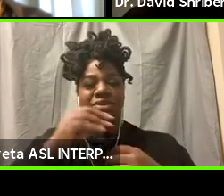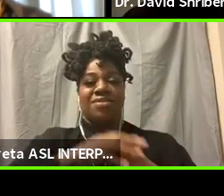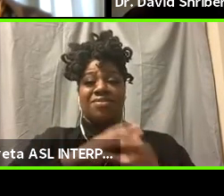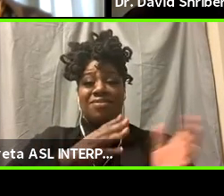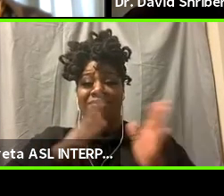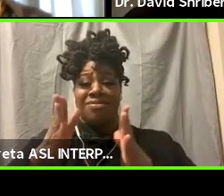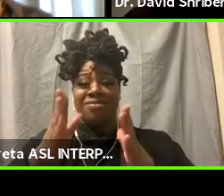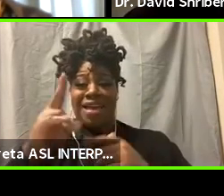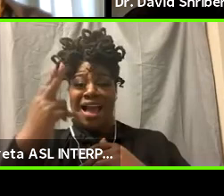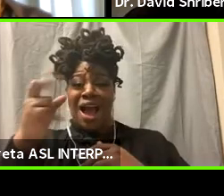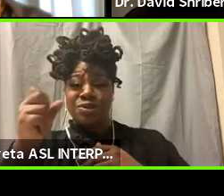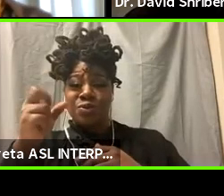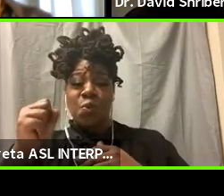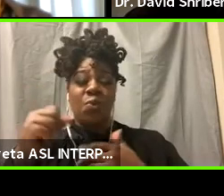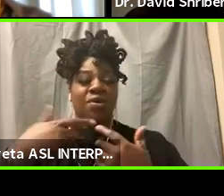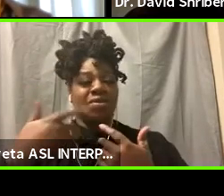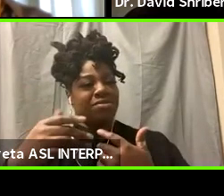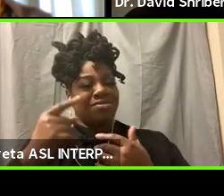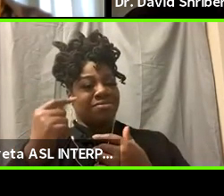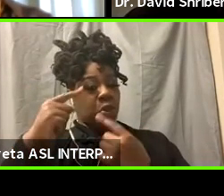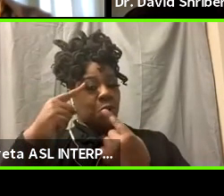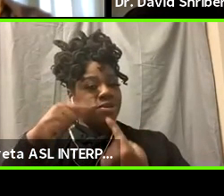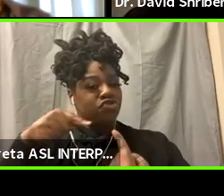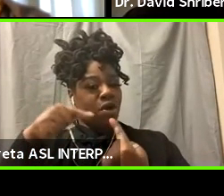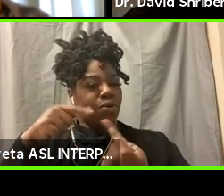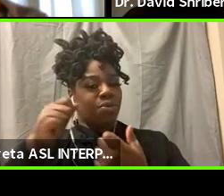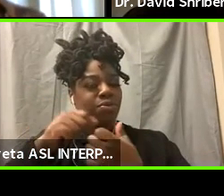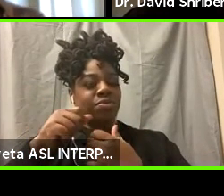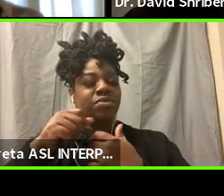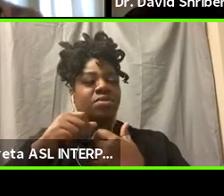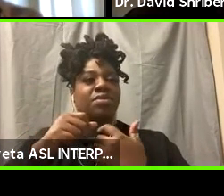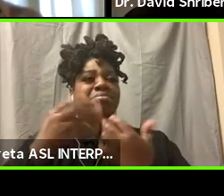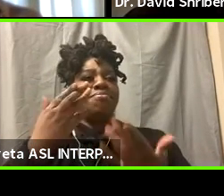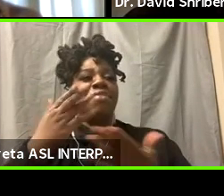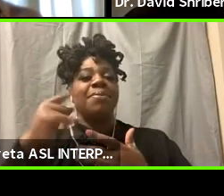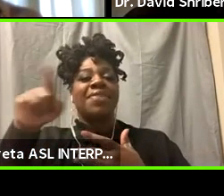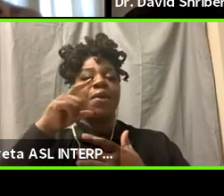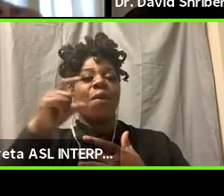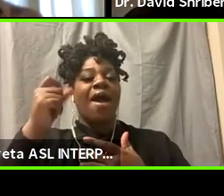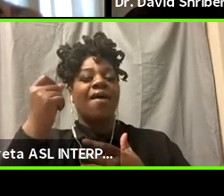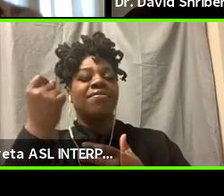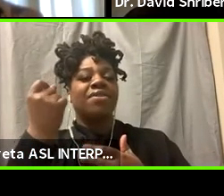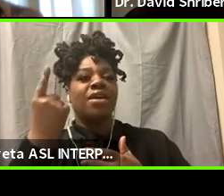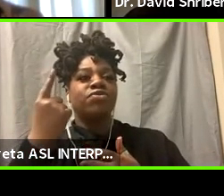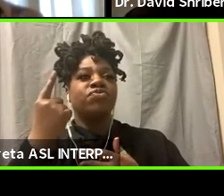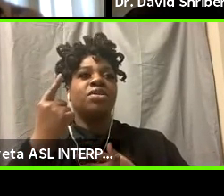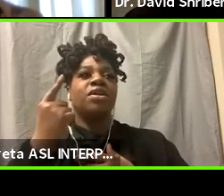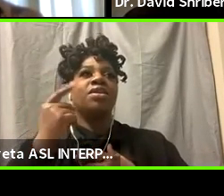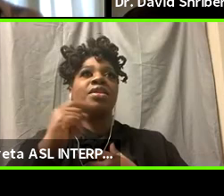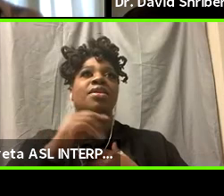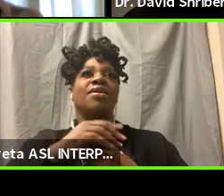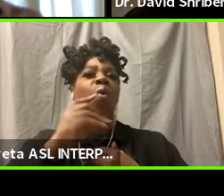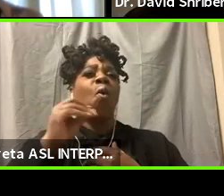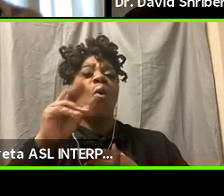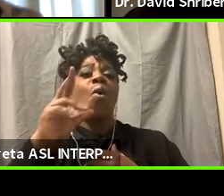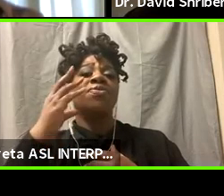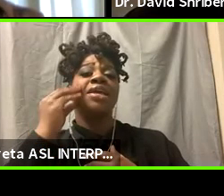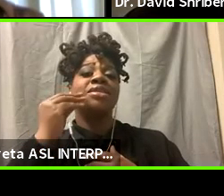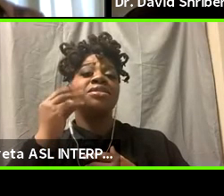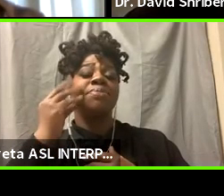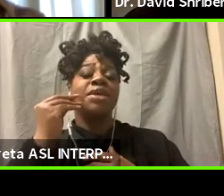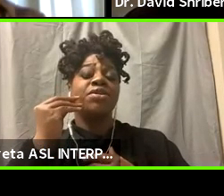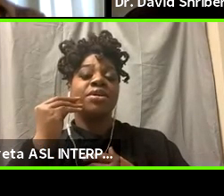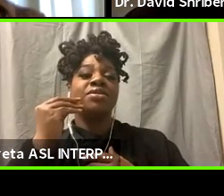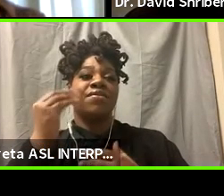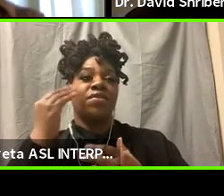and so they may not have, like, the understanding or sometimes just the experience in being able to do that.